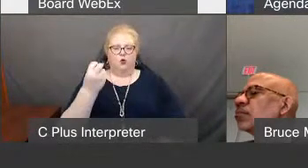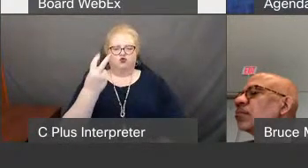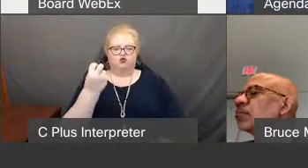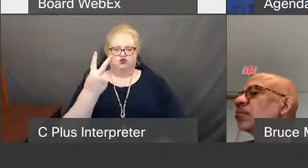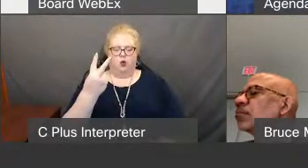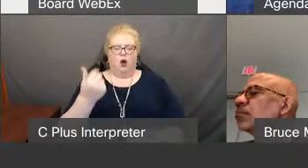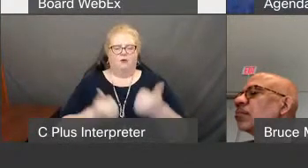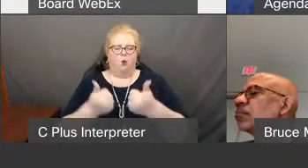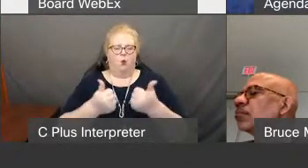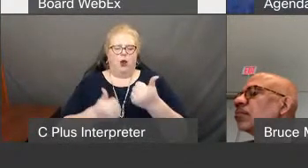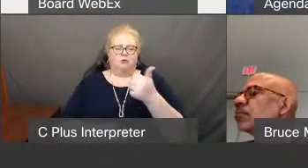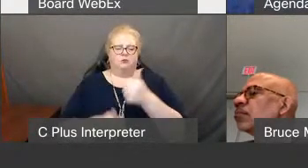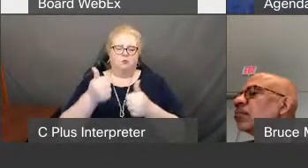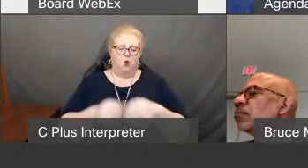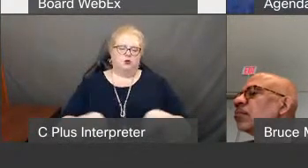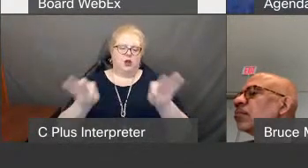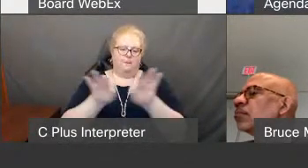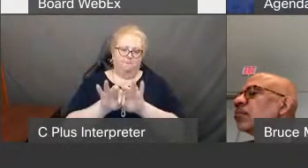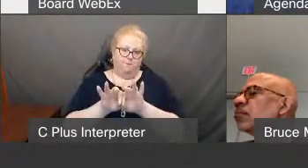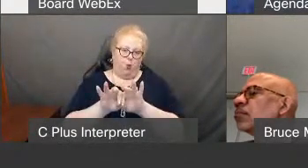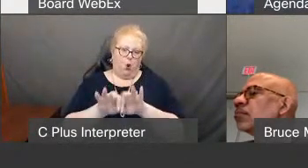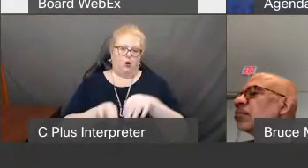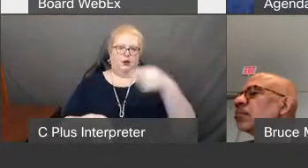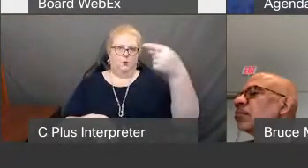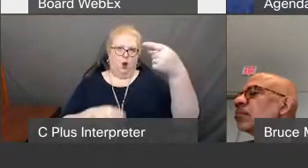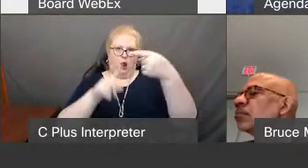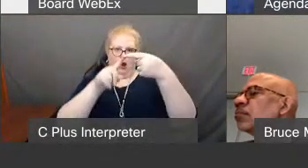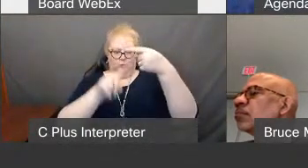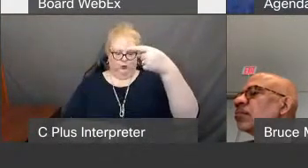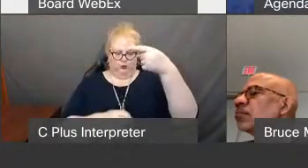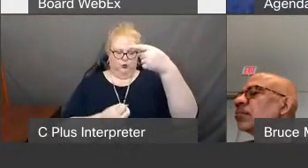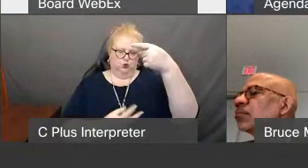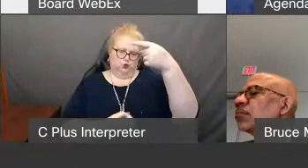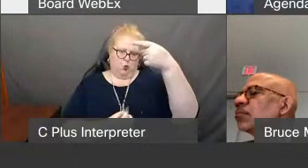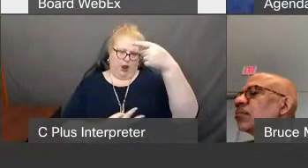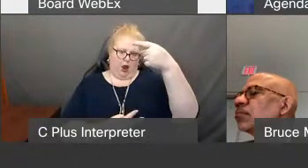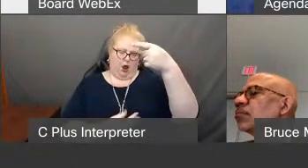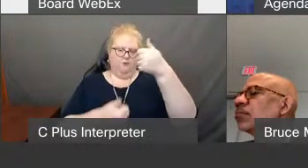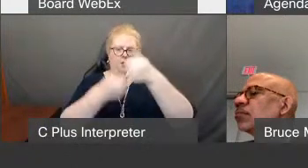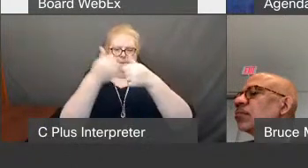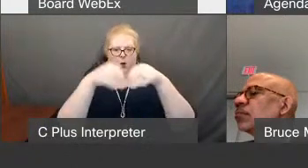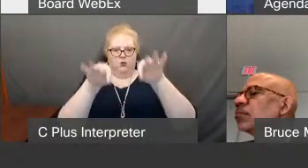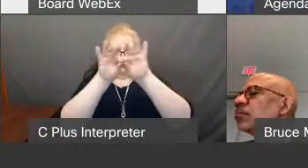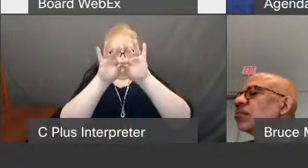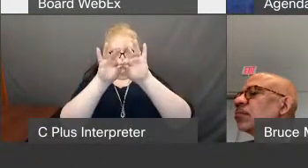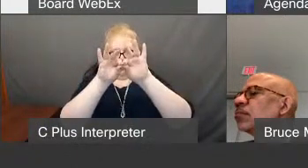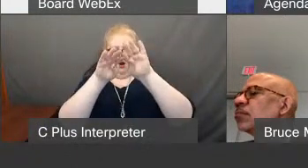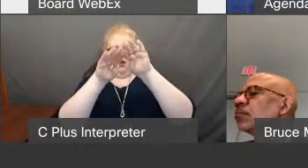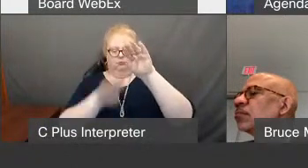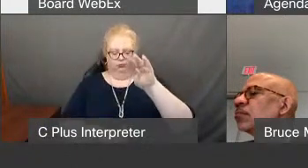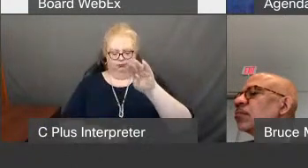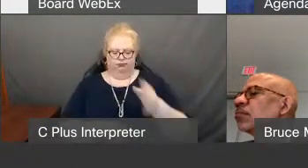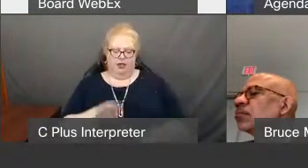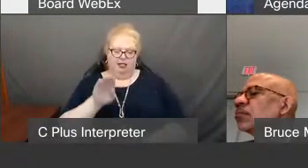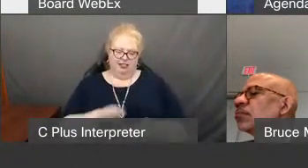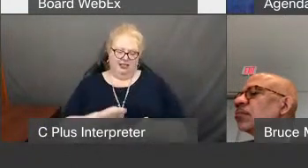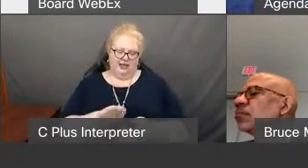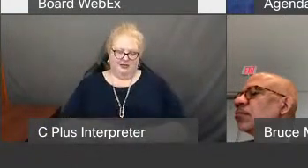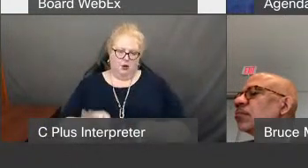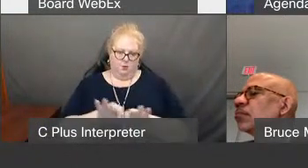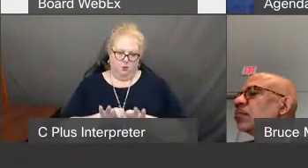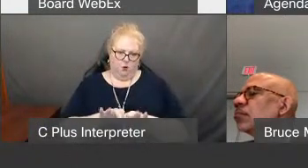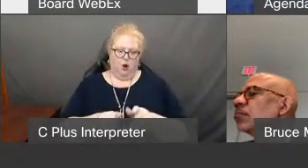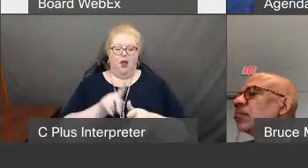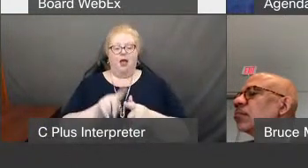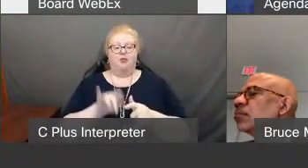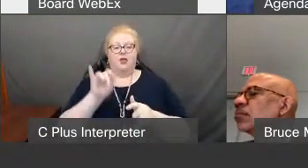what their importance is from, I guess, 1 to 12. We then used those indicator rankings from that group to